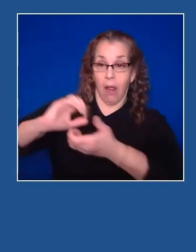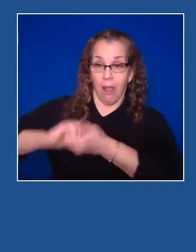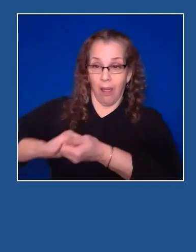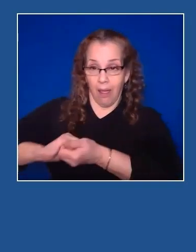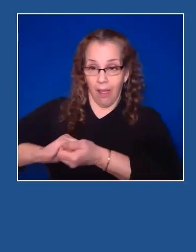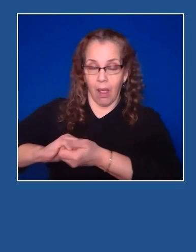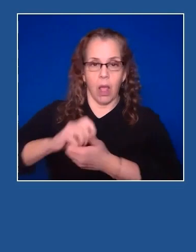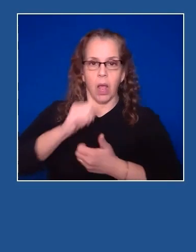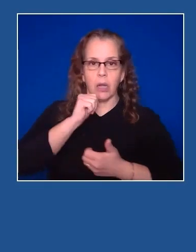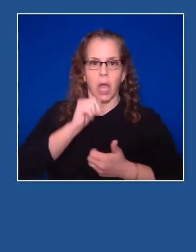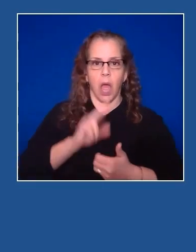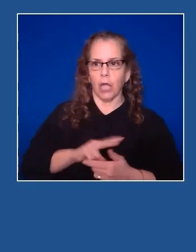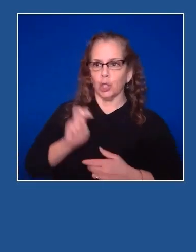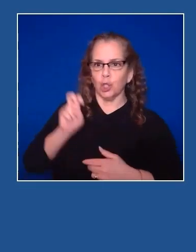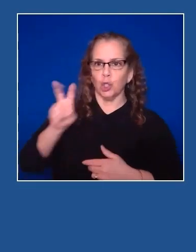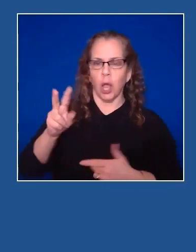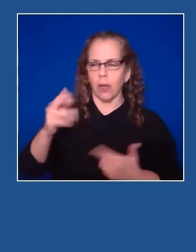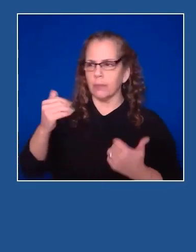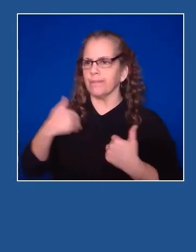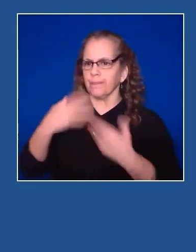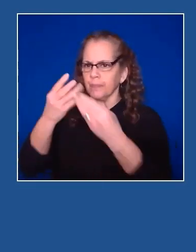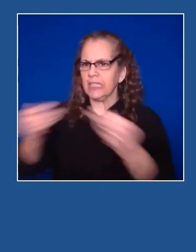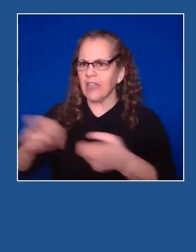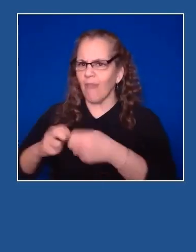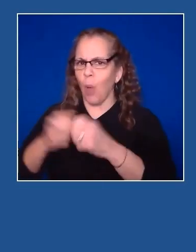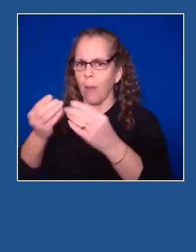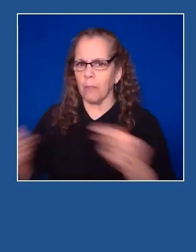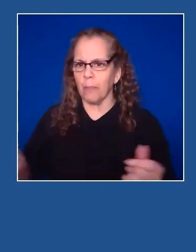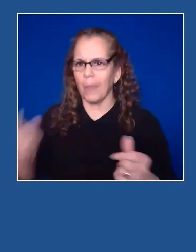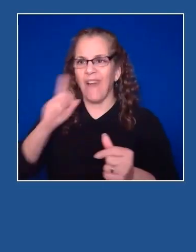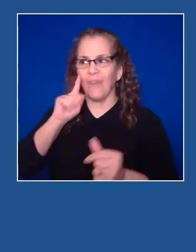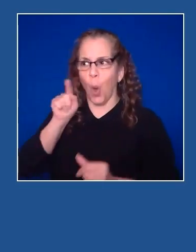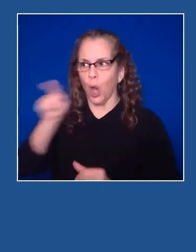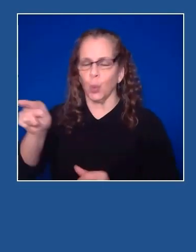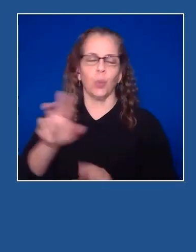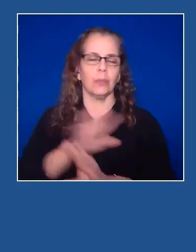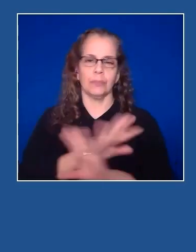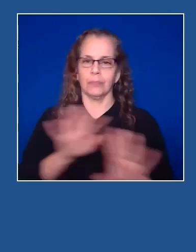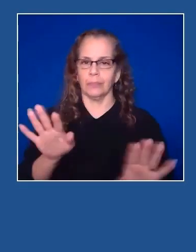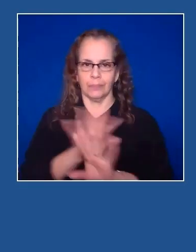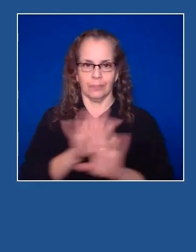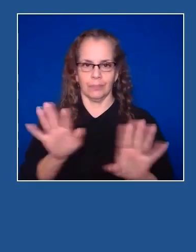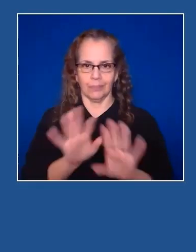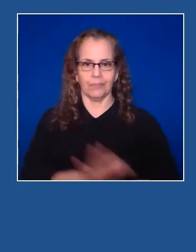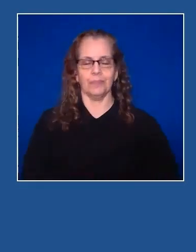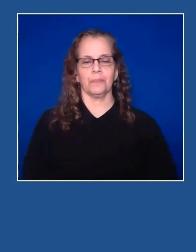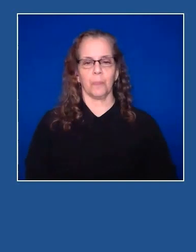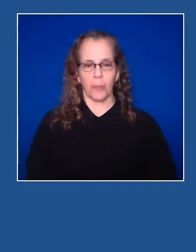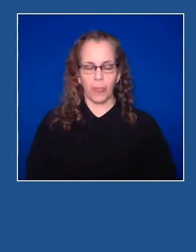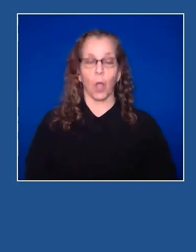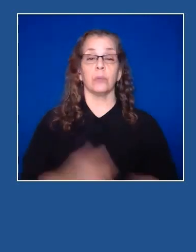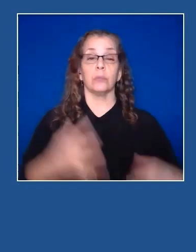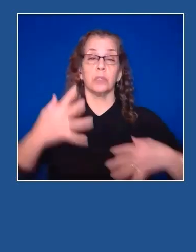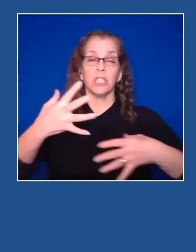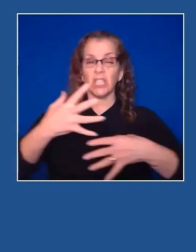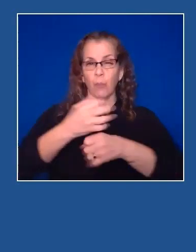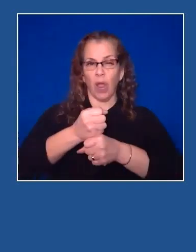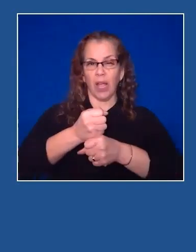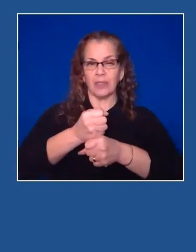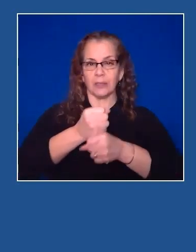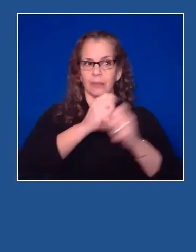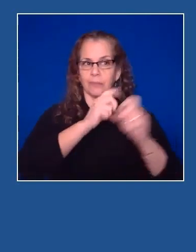problems unilaterally on our own for the other person. All right, so just to summarize where we've